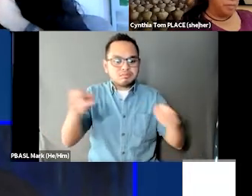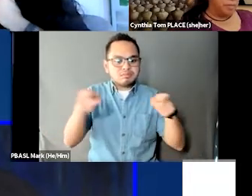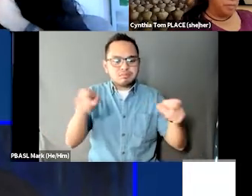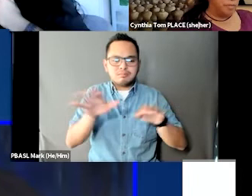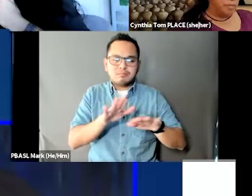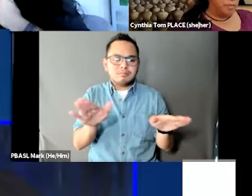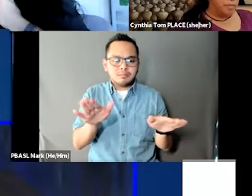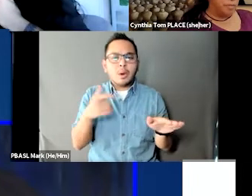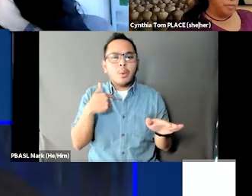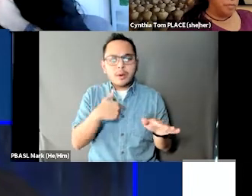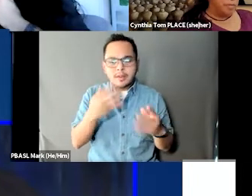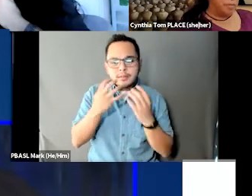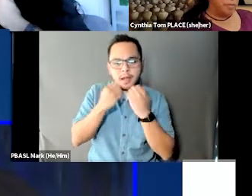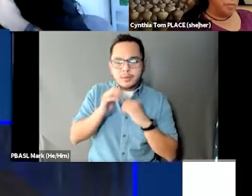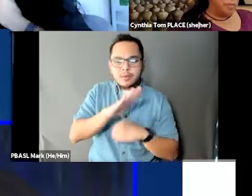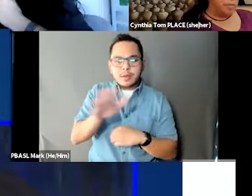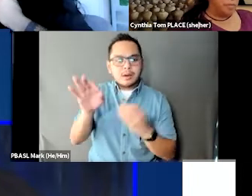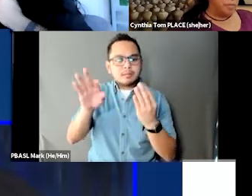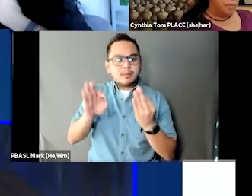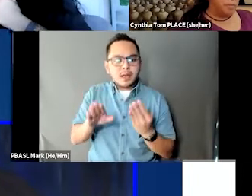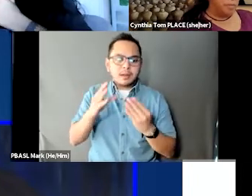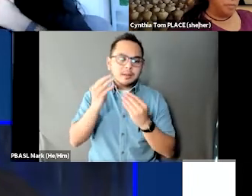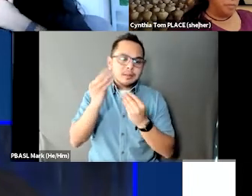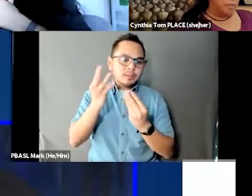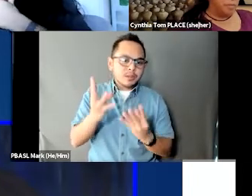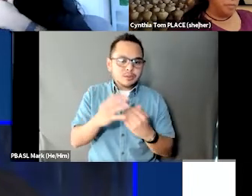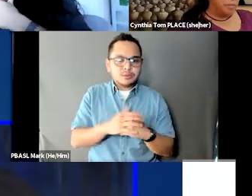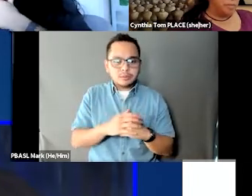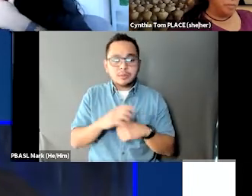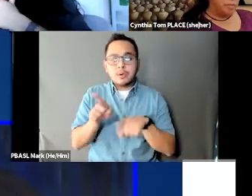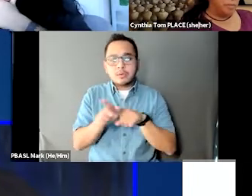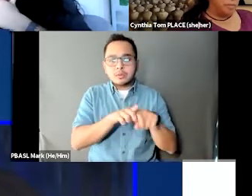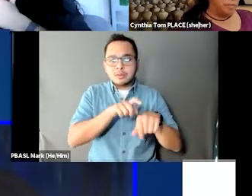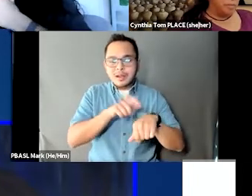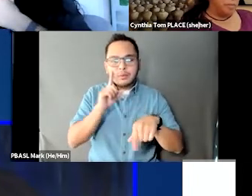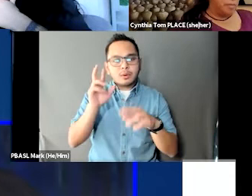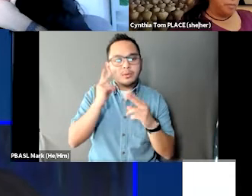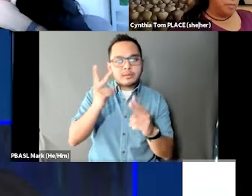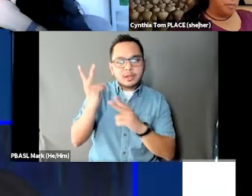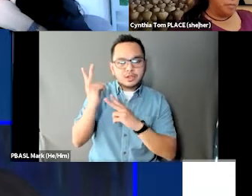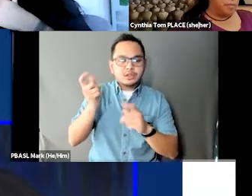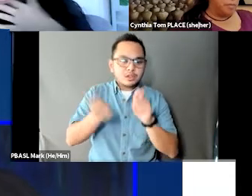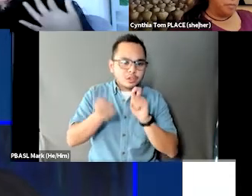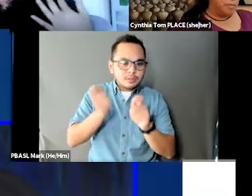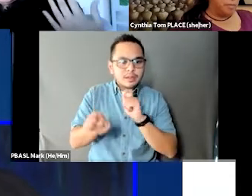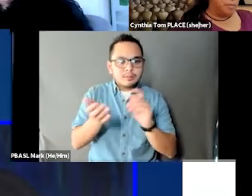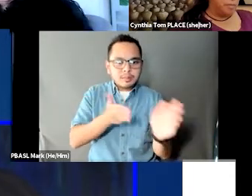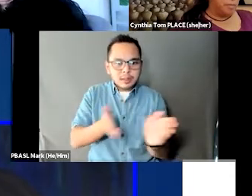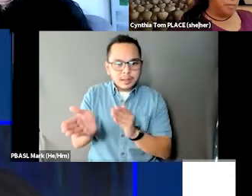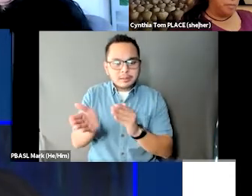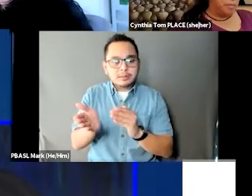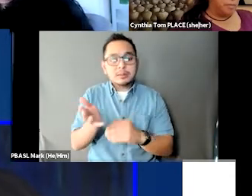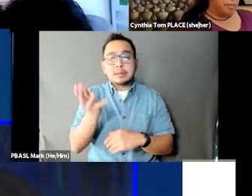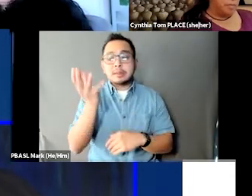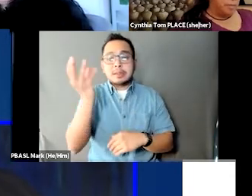were valued for their input. And we also instituted time for reflection, adjustment, and planning. And